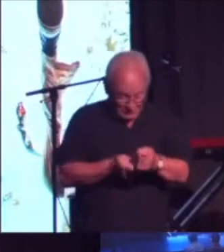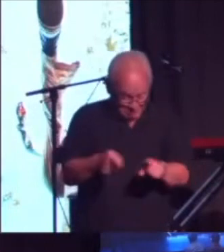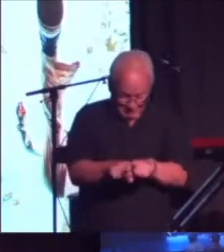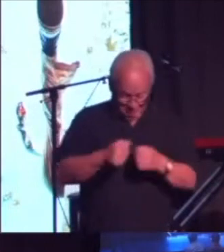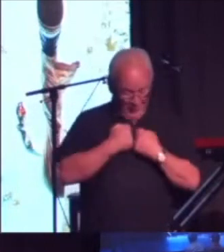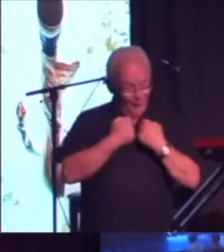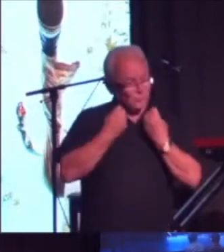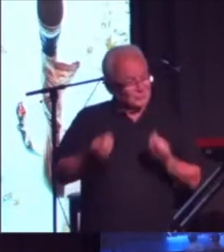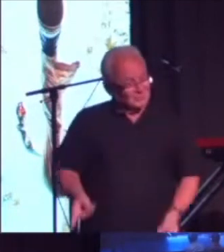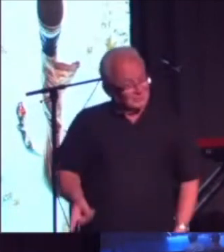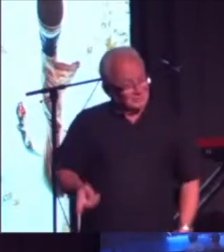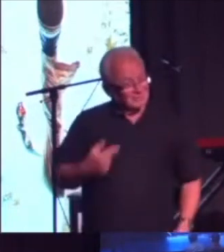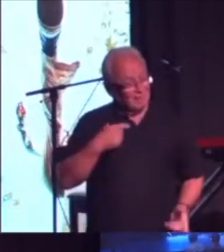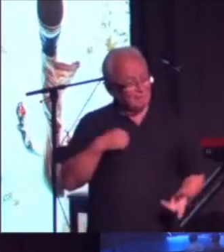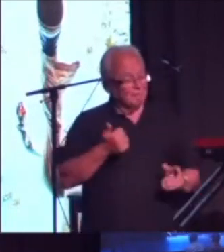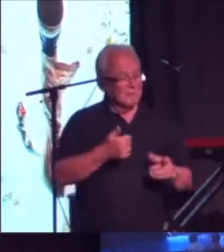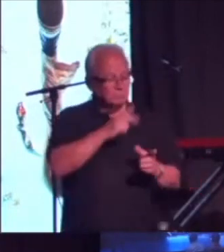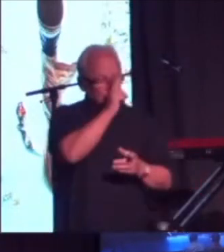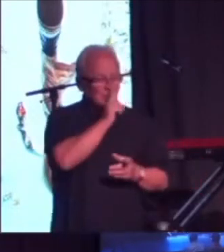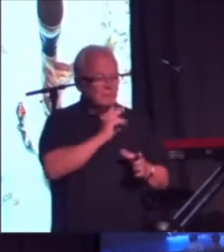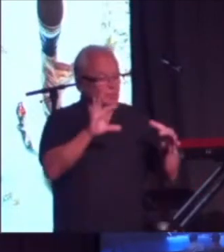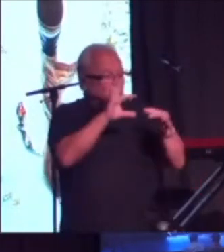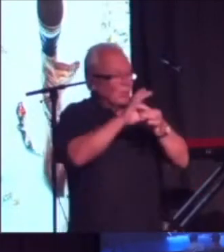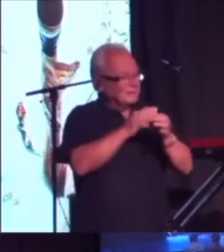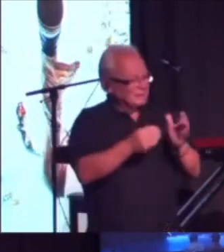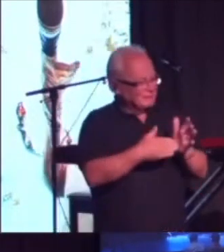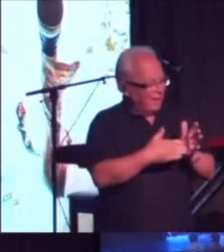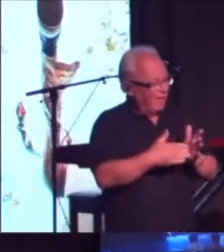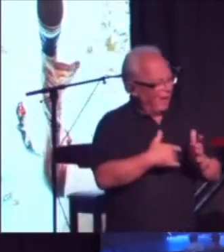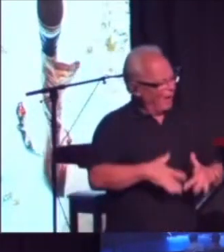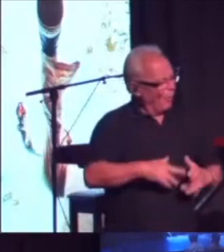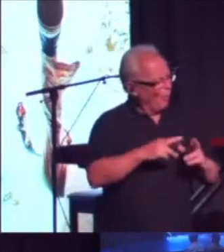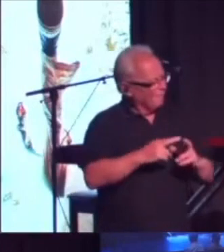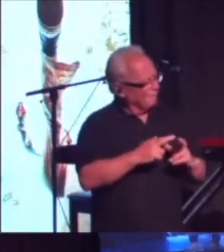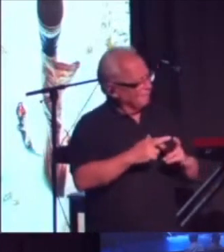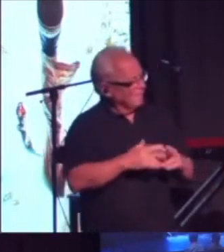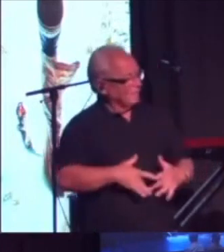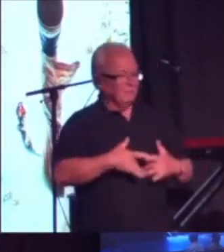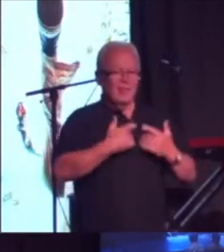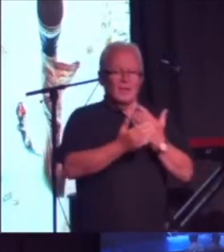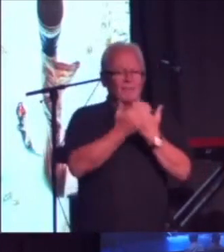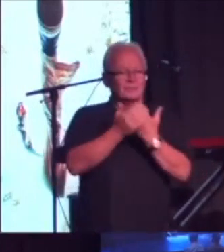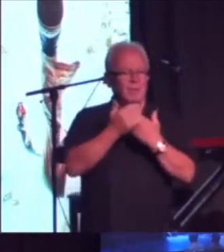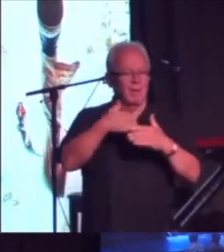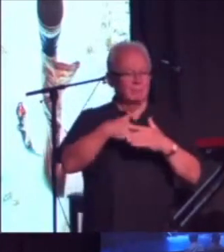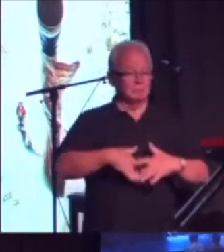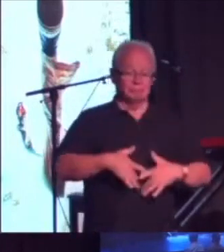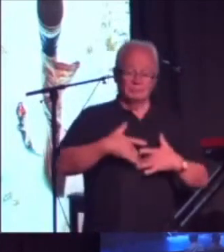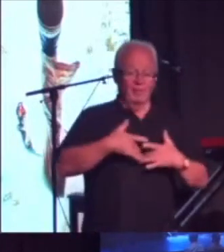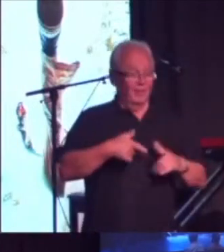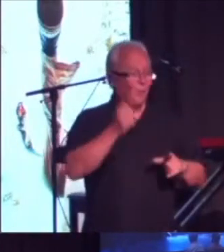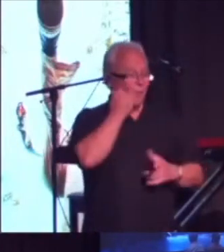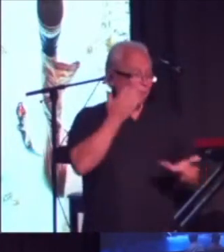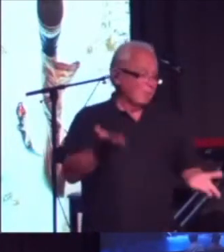So look, it's our privilege. So good that you've joined us today. Hope you feel comfortable and at home with us, as I do all of you. It's great to see so many out.